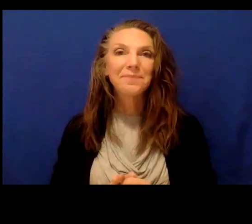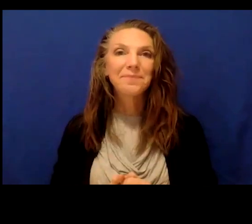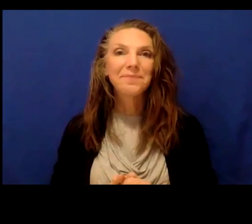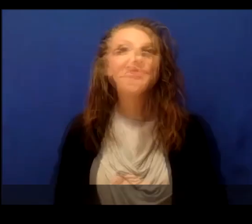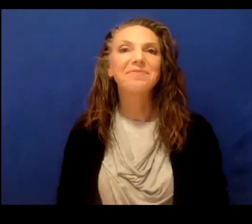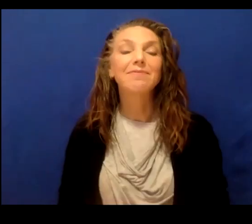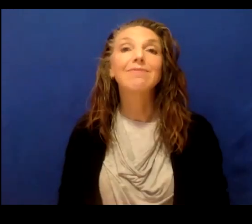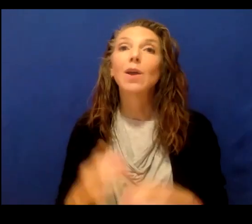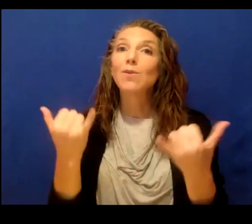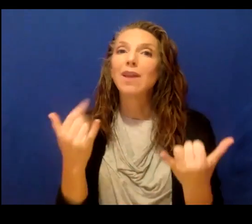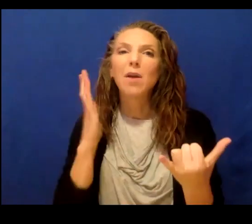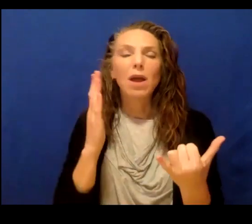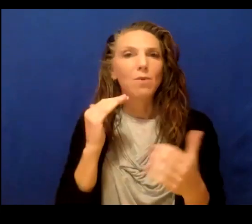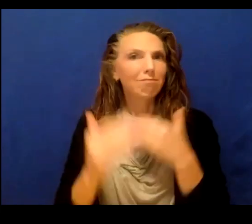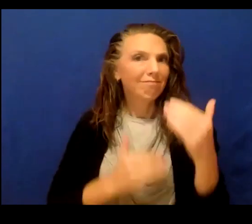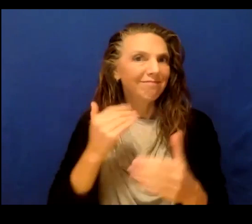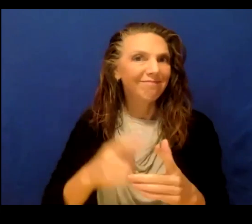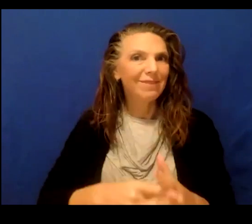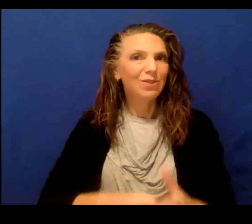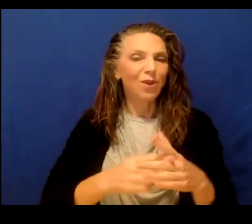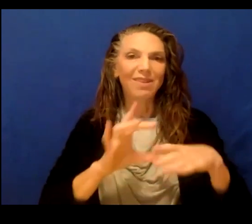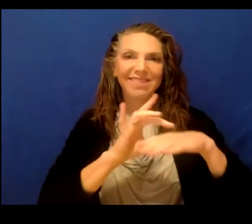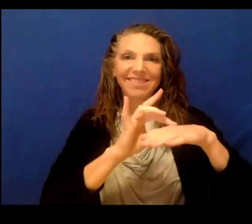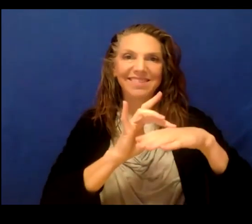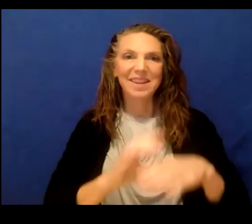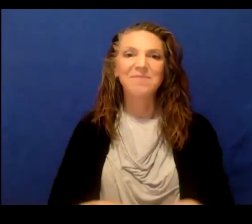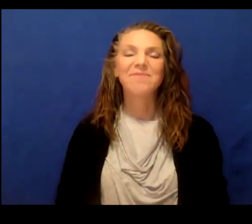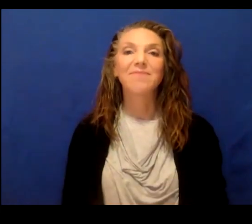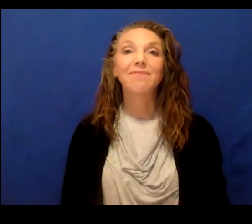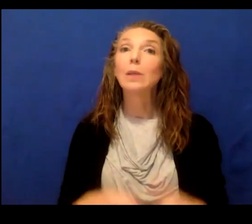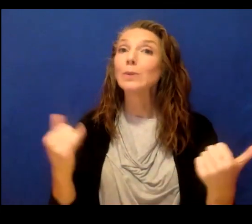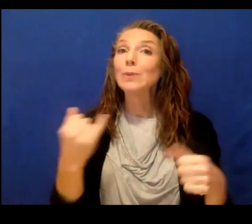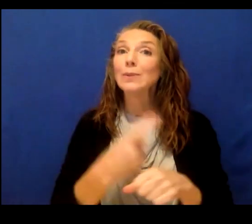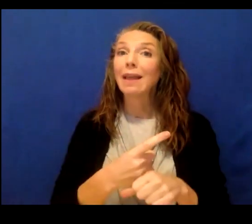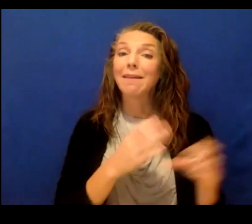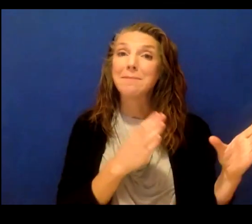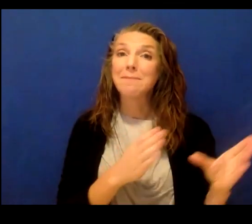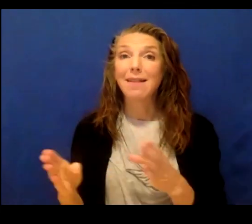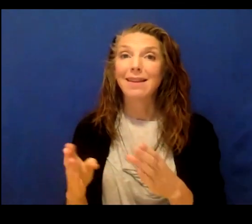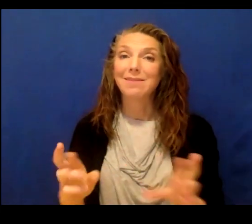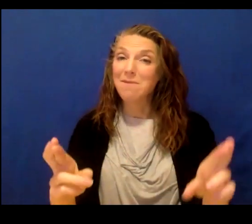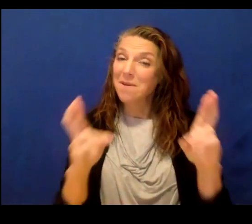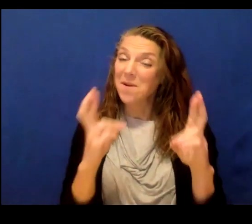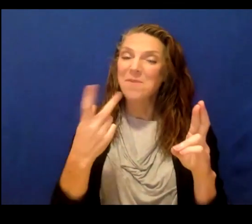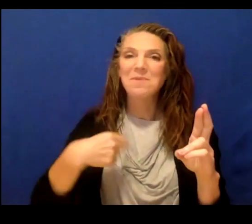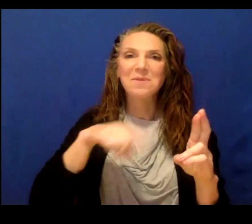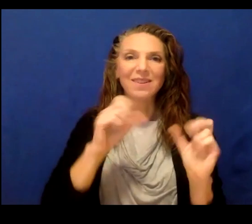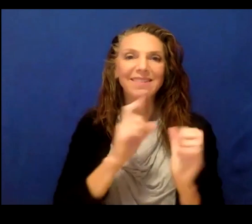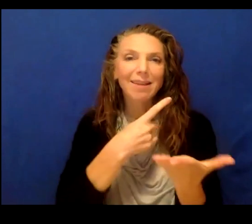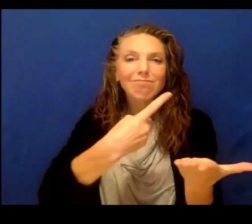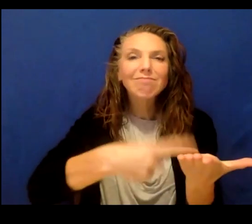will get us moving into the content now. So my plan for today is hopefully that we get to talk